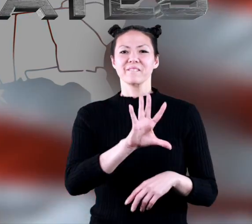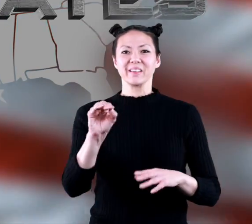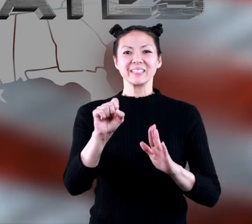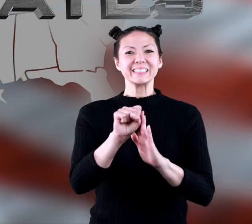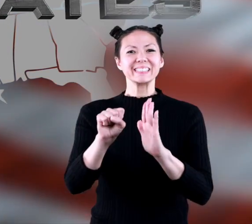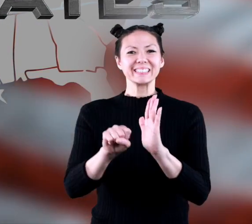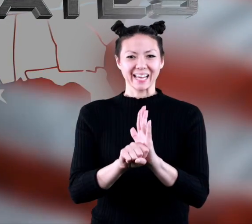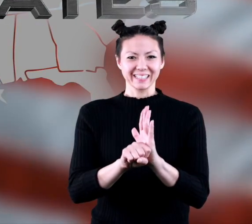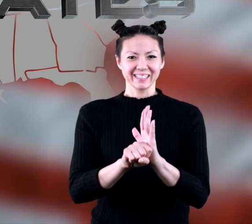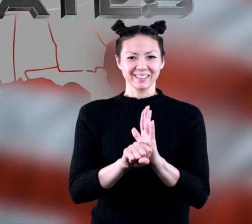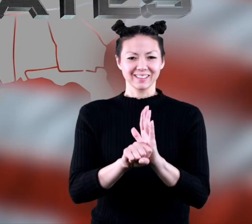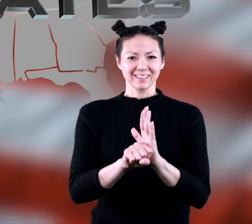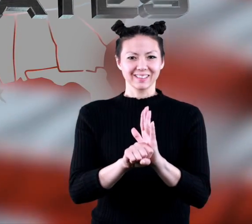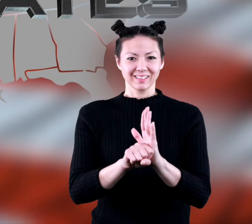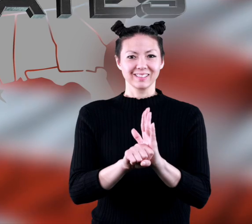50 states.